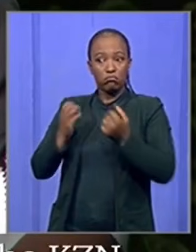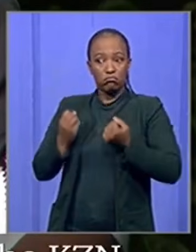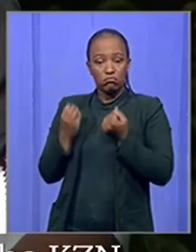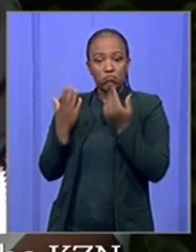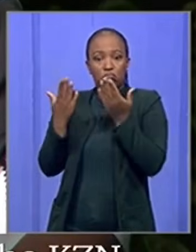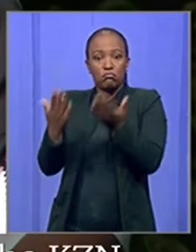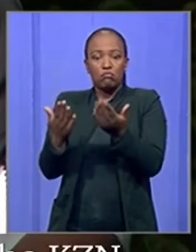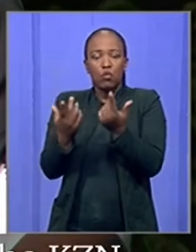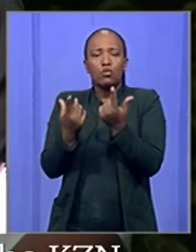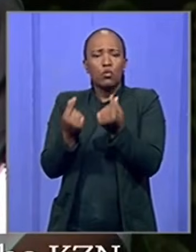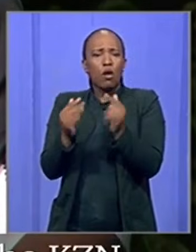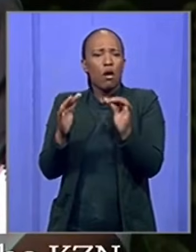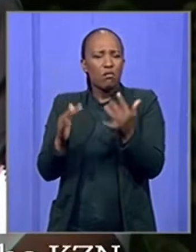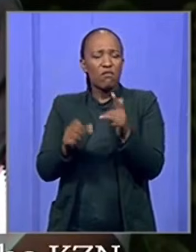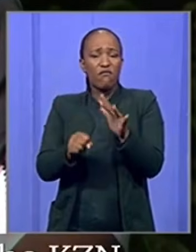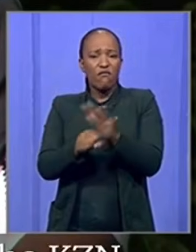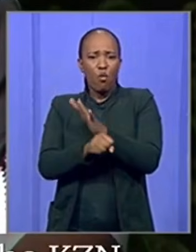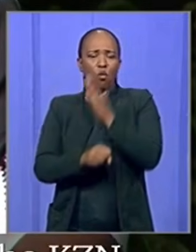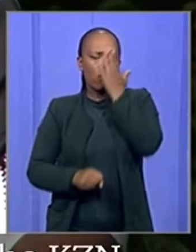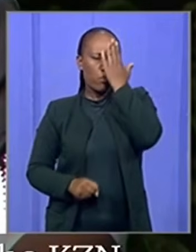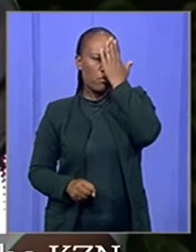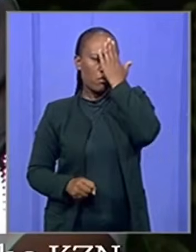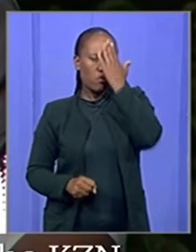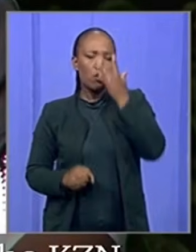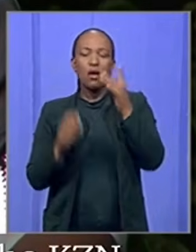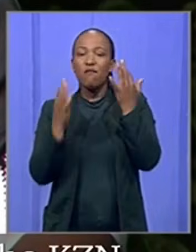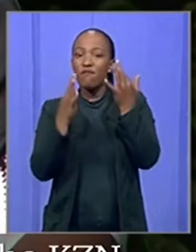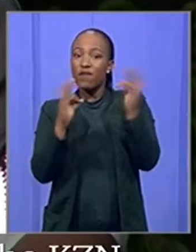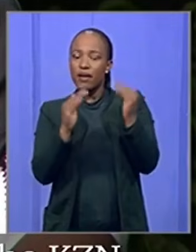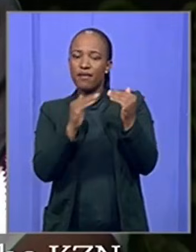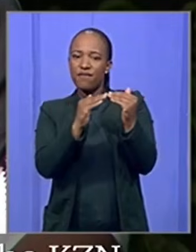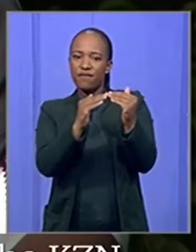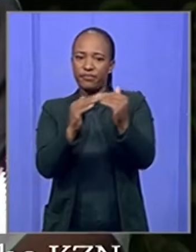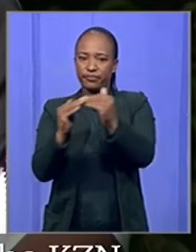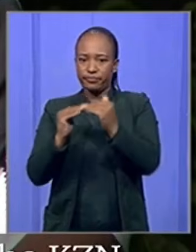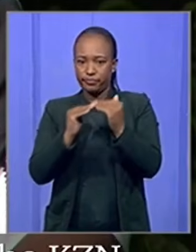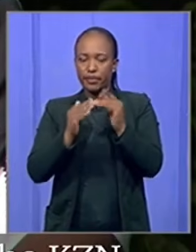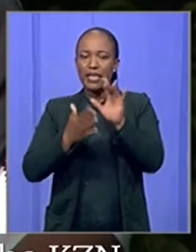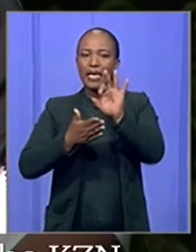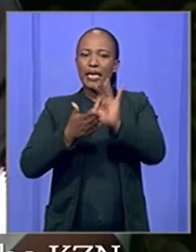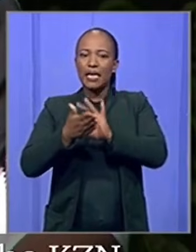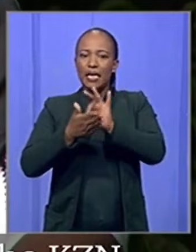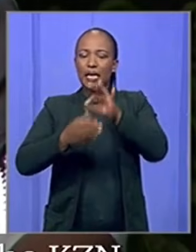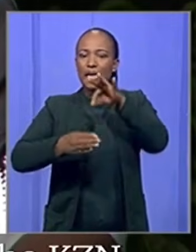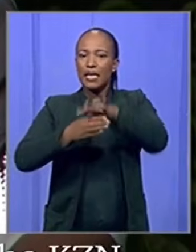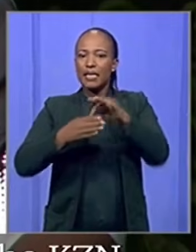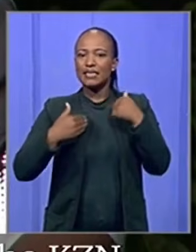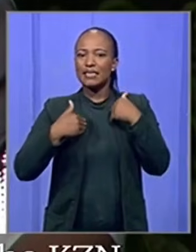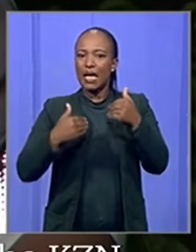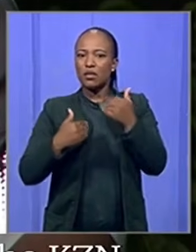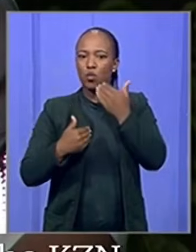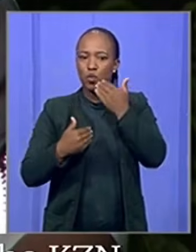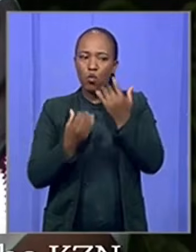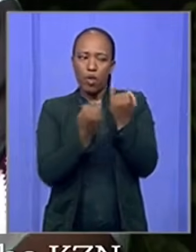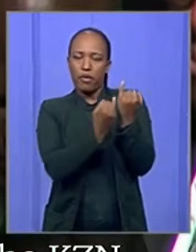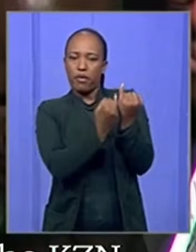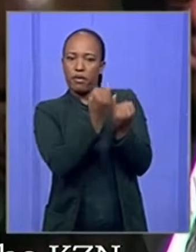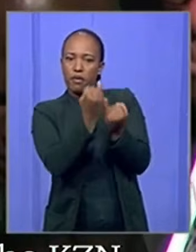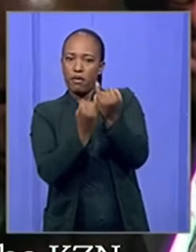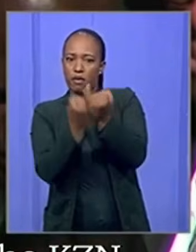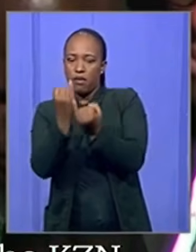in the full knowledge that free and fair elections starts with us who contest in this